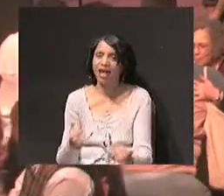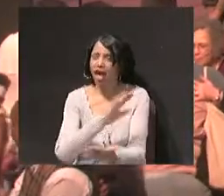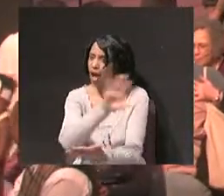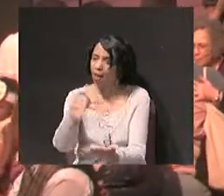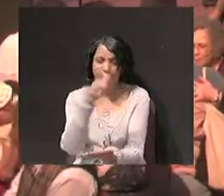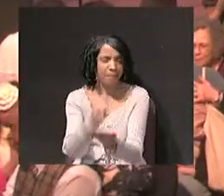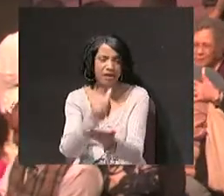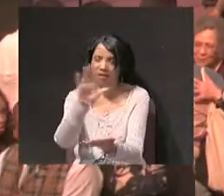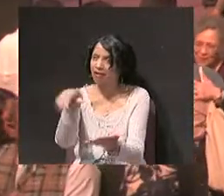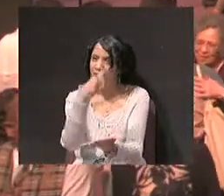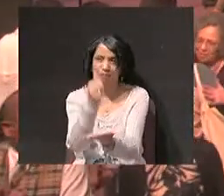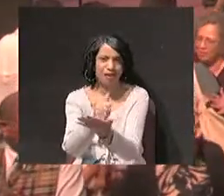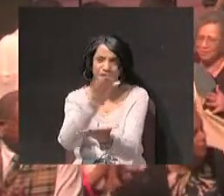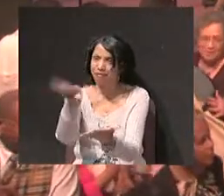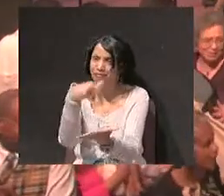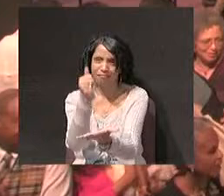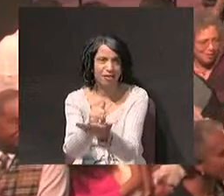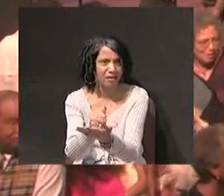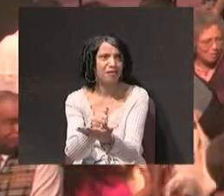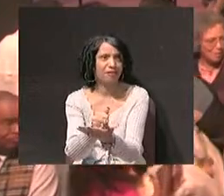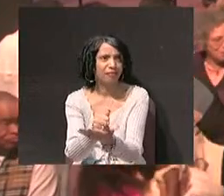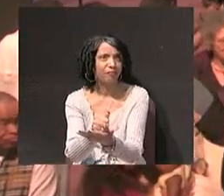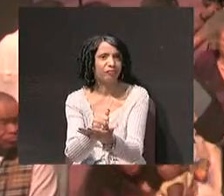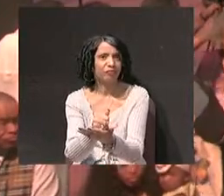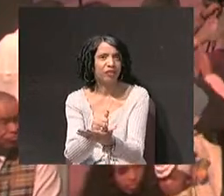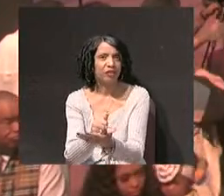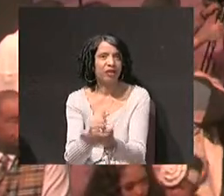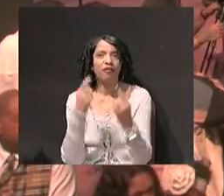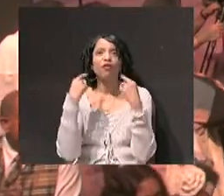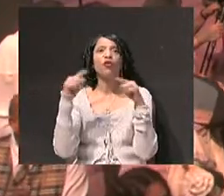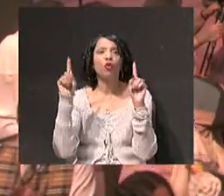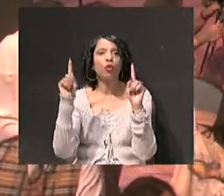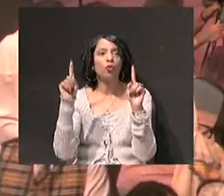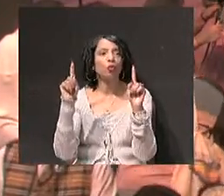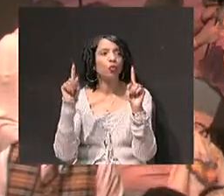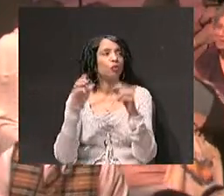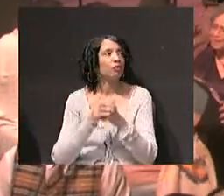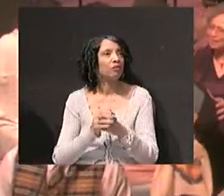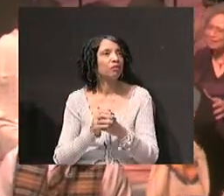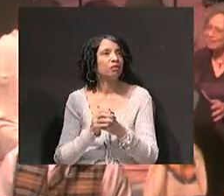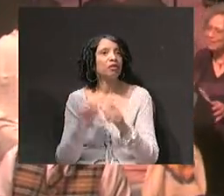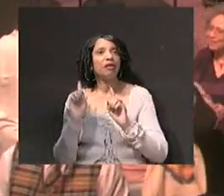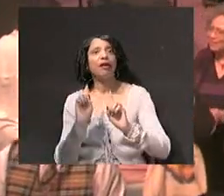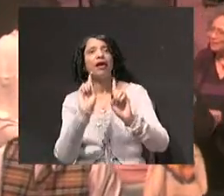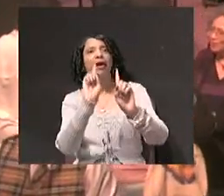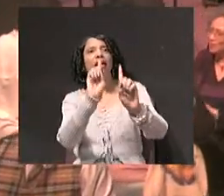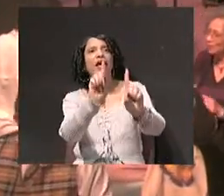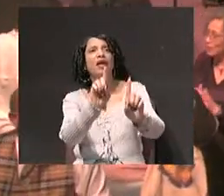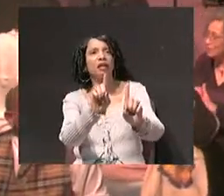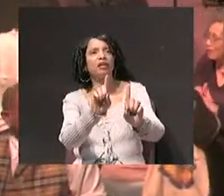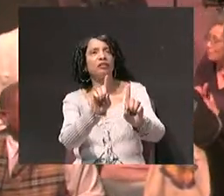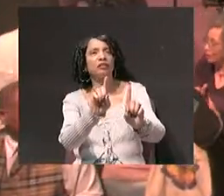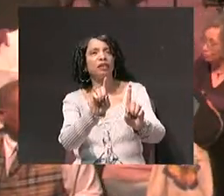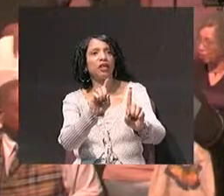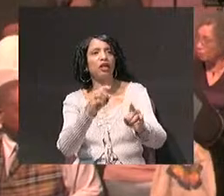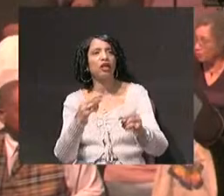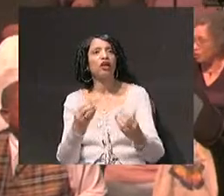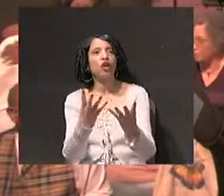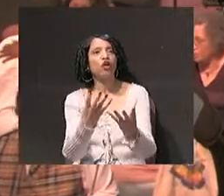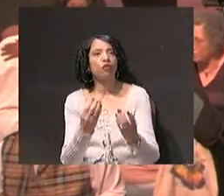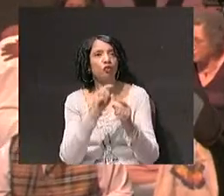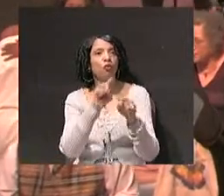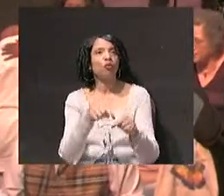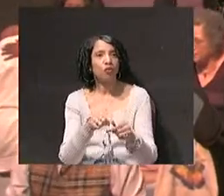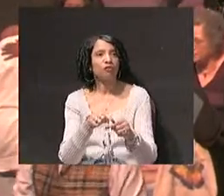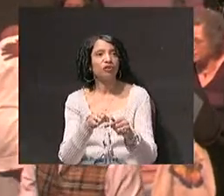Amen. Amen. Amen. We just have a few announcements. Out there in the concourse, if you would like to get your family picture